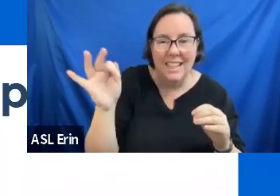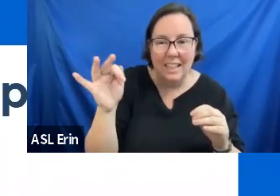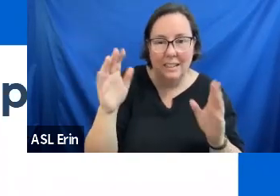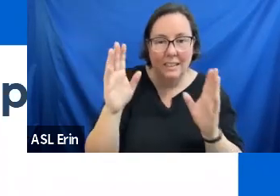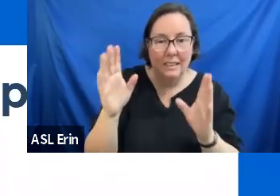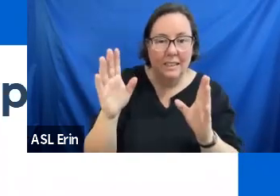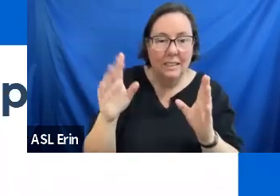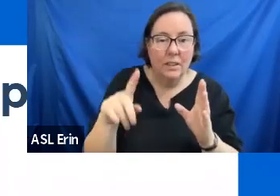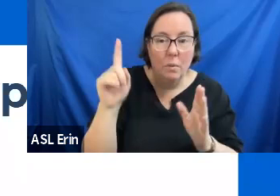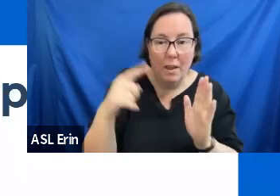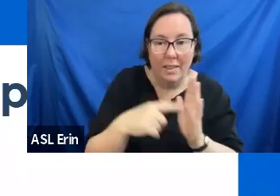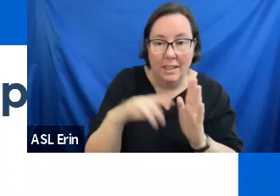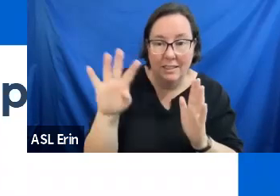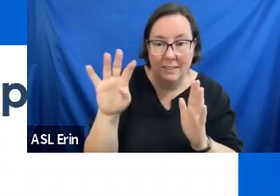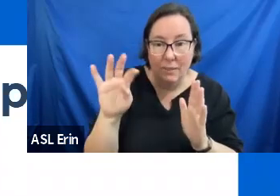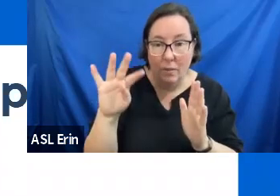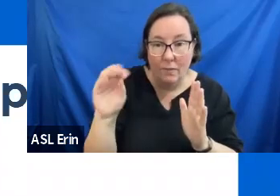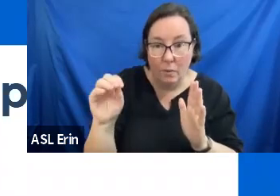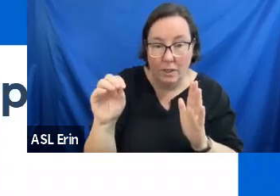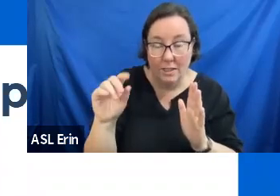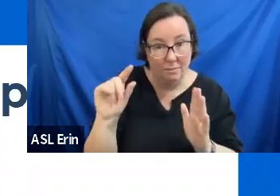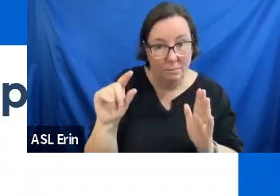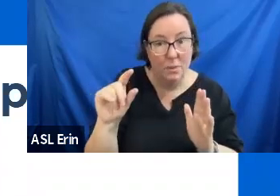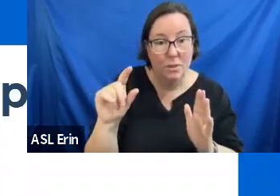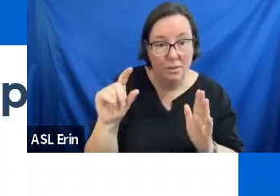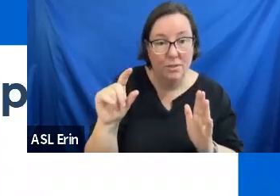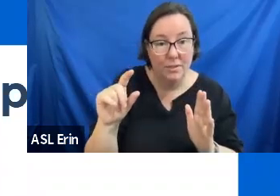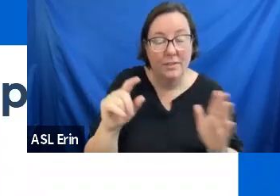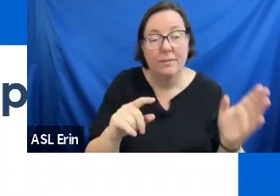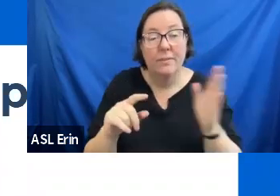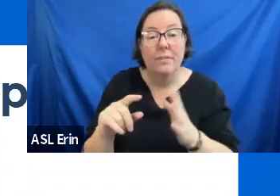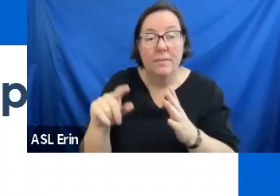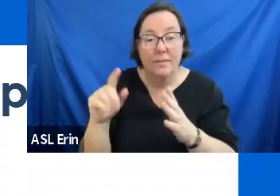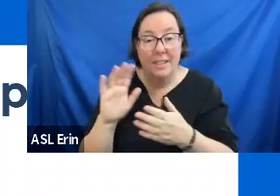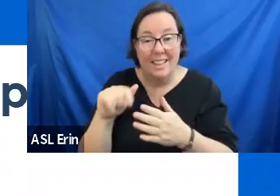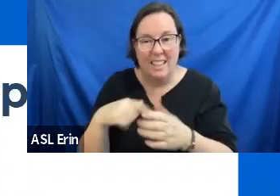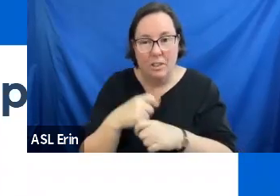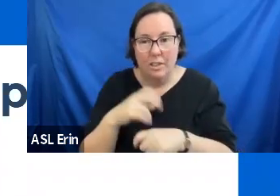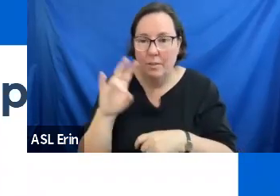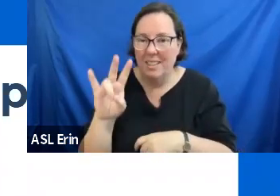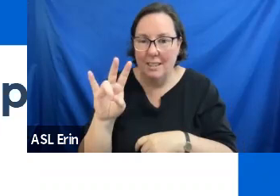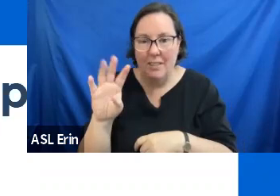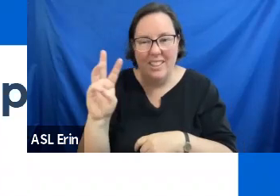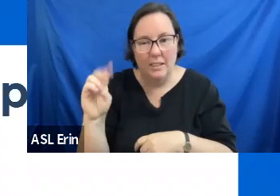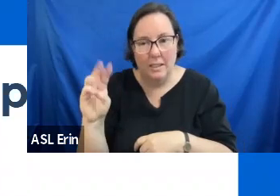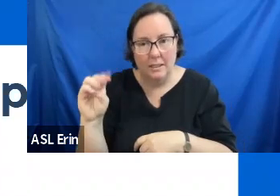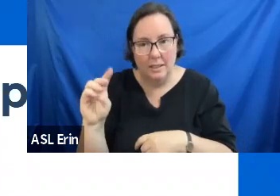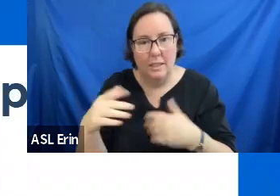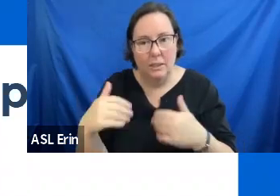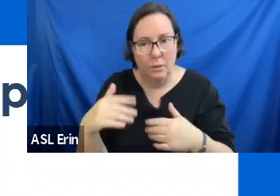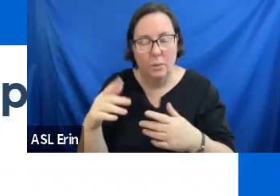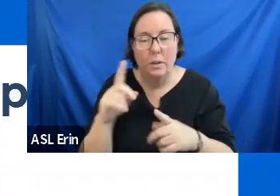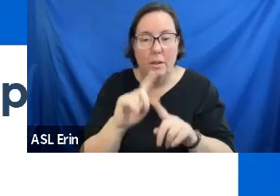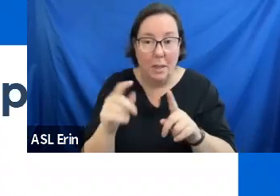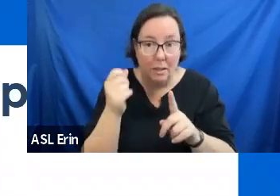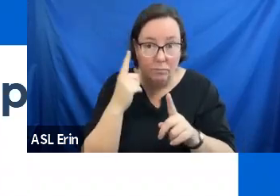year, we had 1,440 applicants. For this school year, we had 760 applicants.